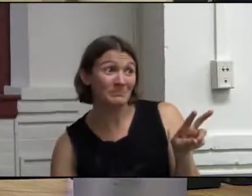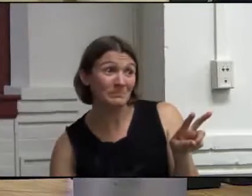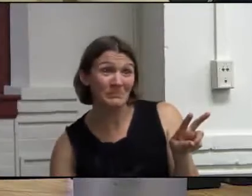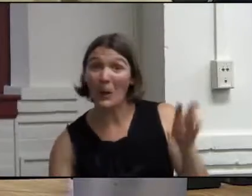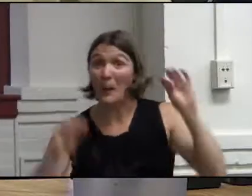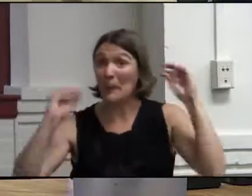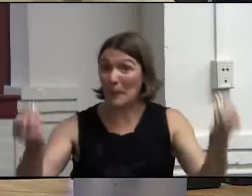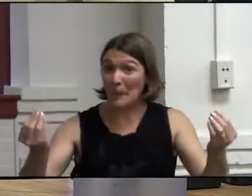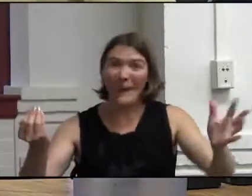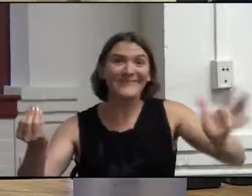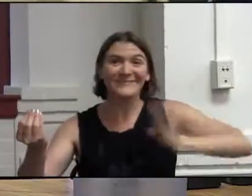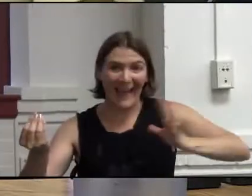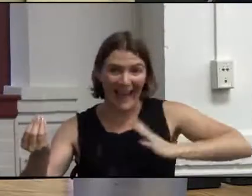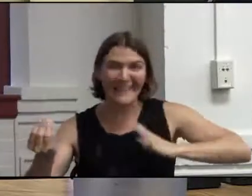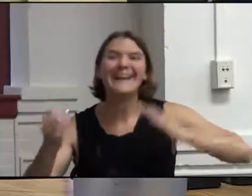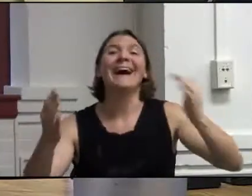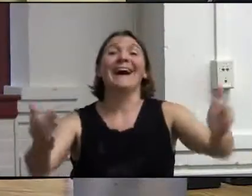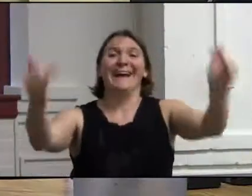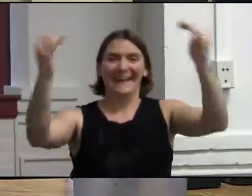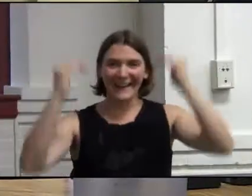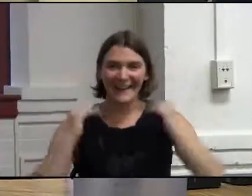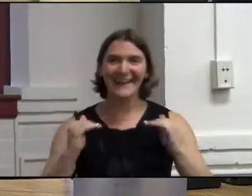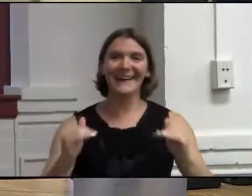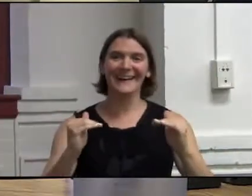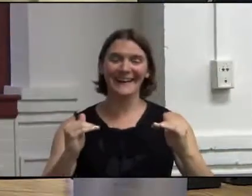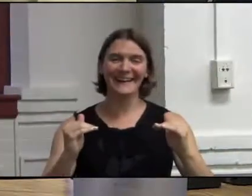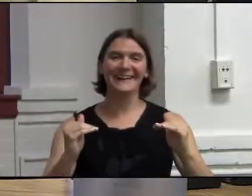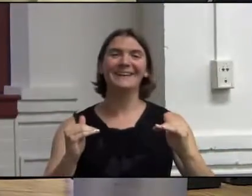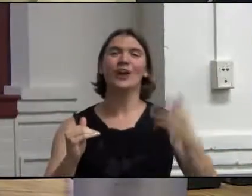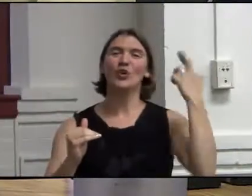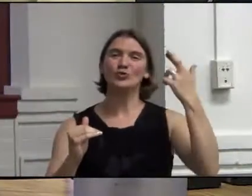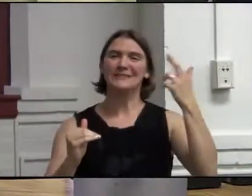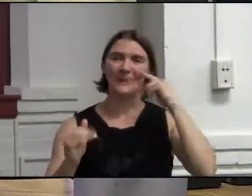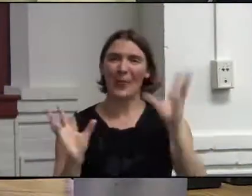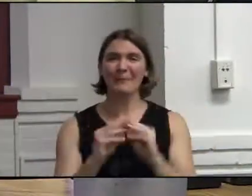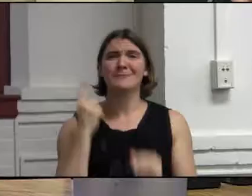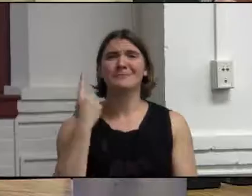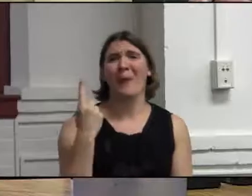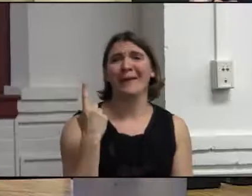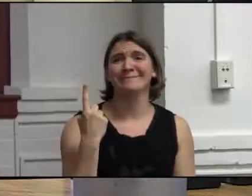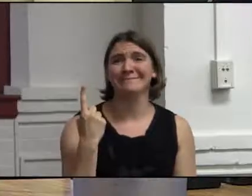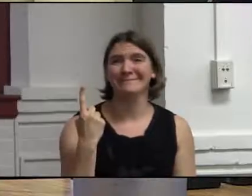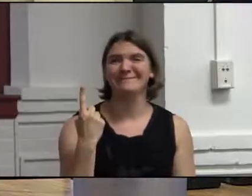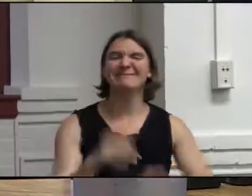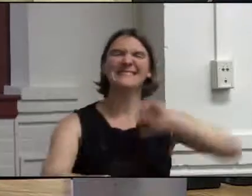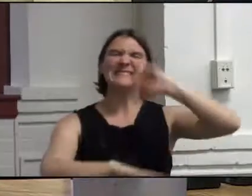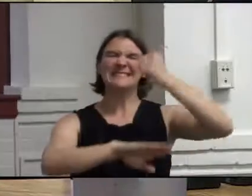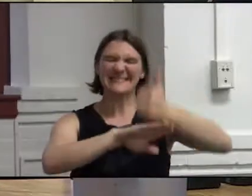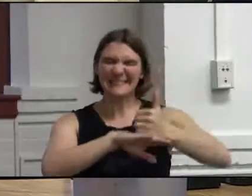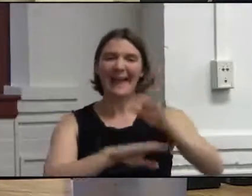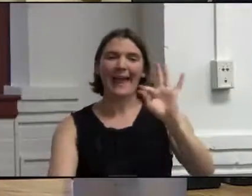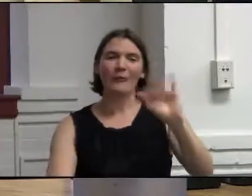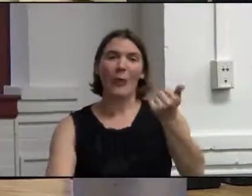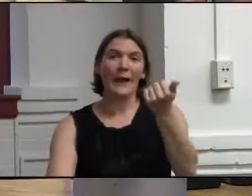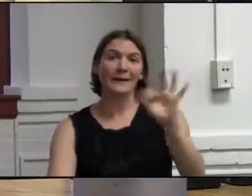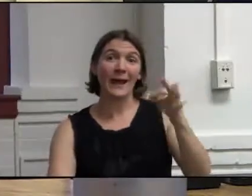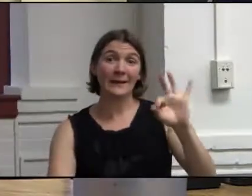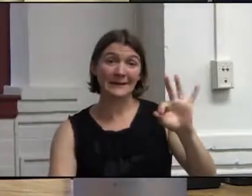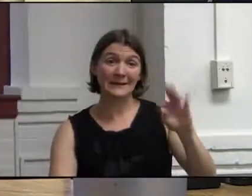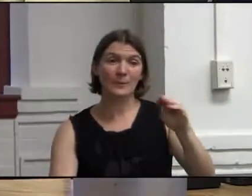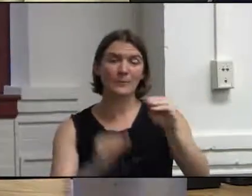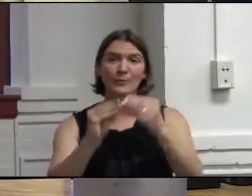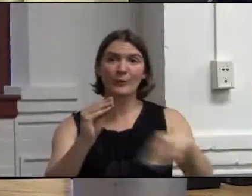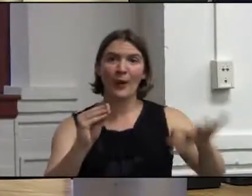Seeing none, we'll go right to our reason for being here is to set the FY19